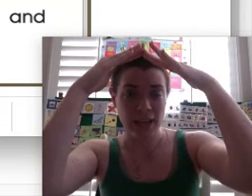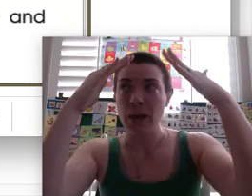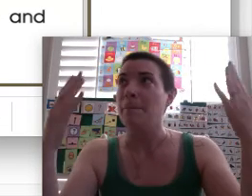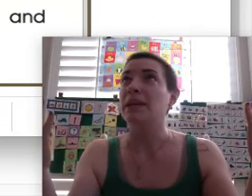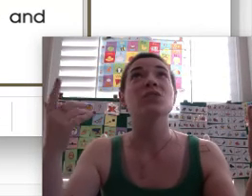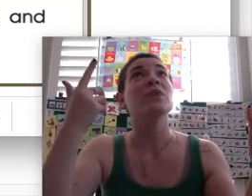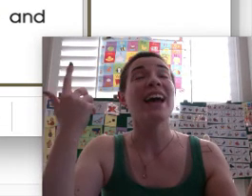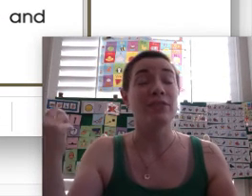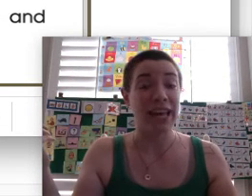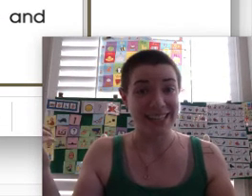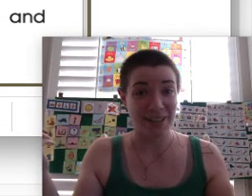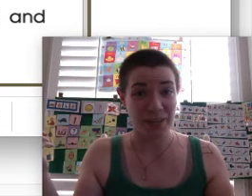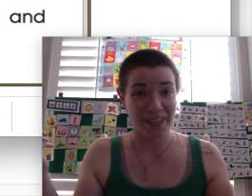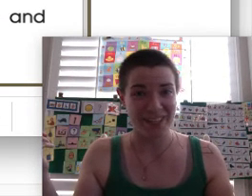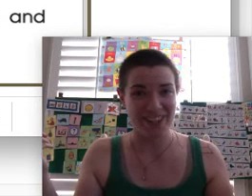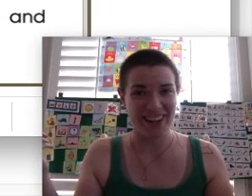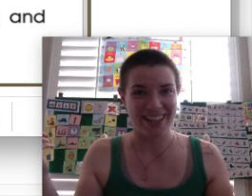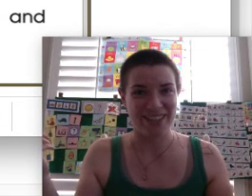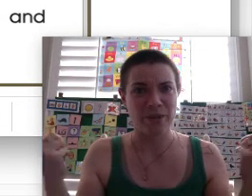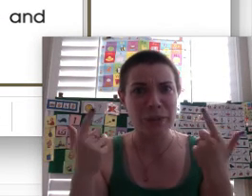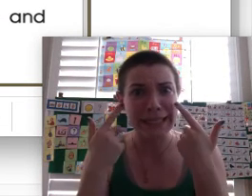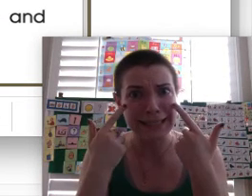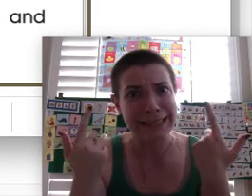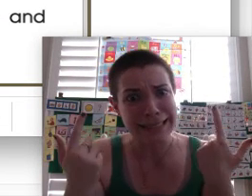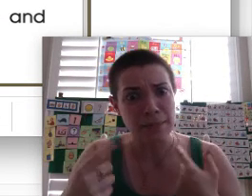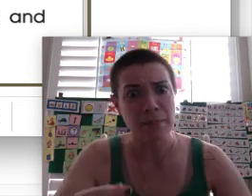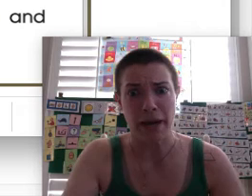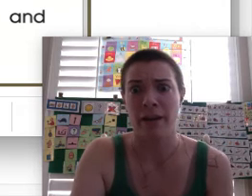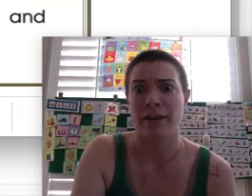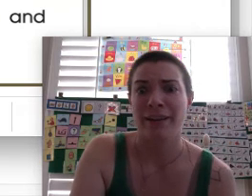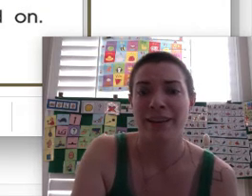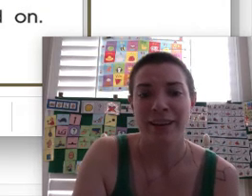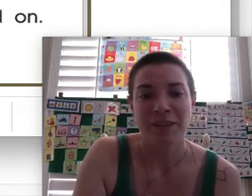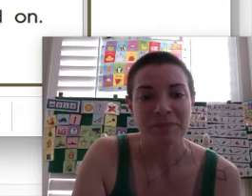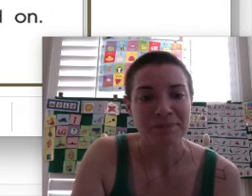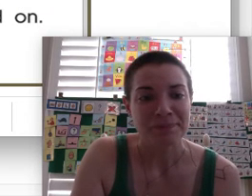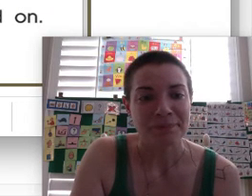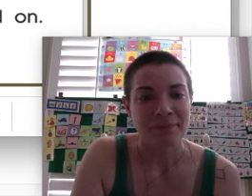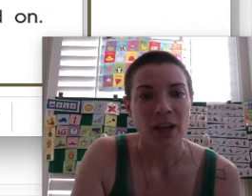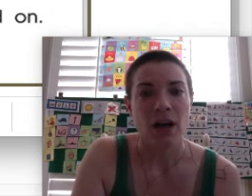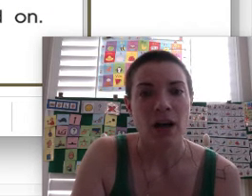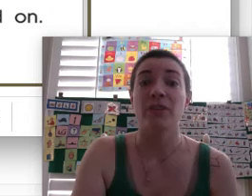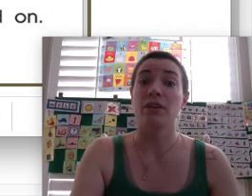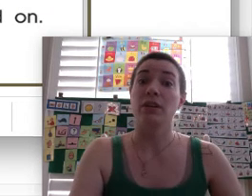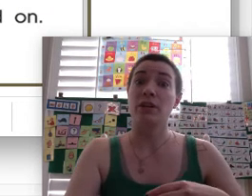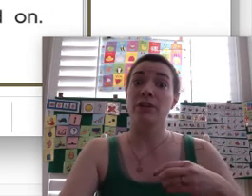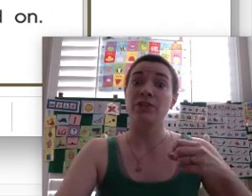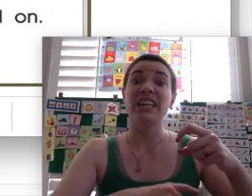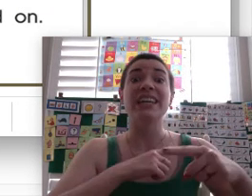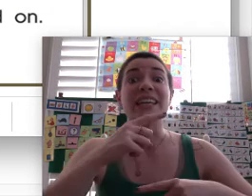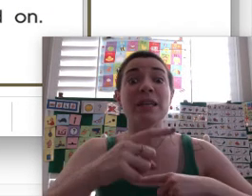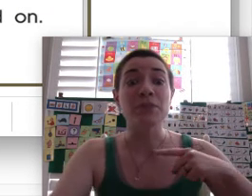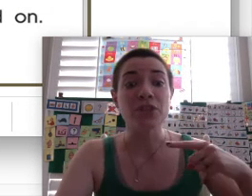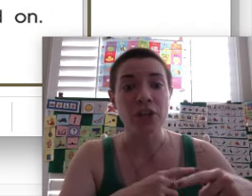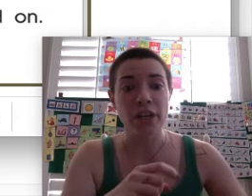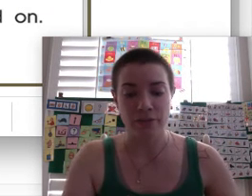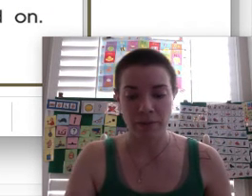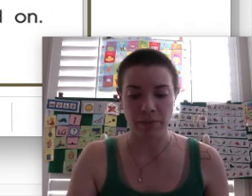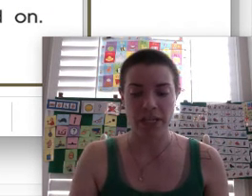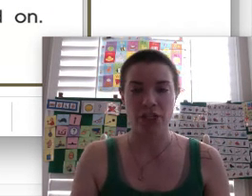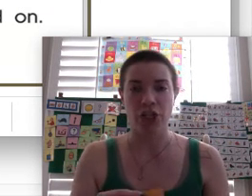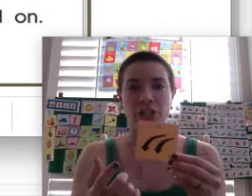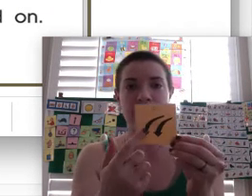night, because we have lights that we can turn on so that we can still see better. Oh, the Earth keeps